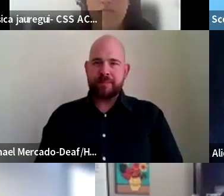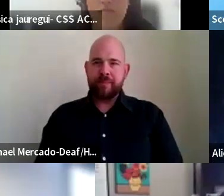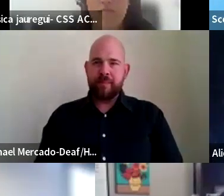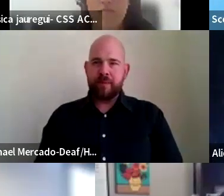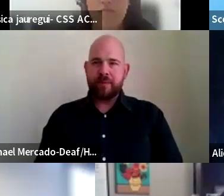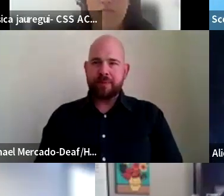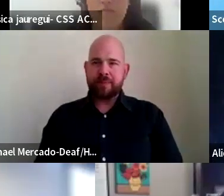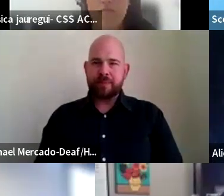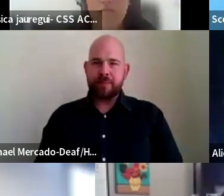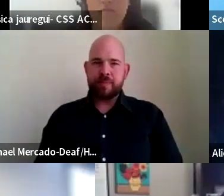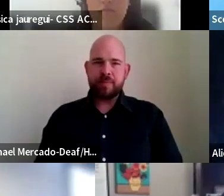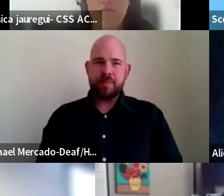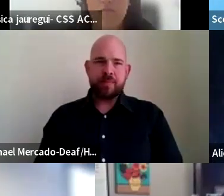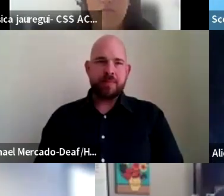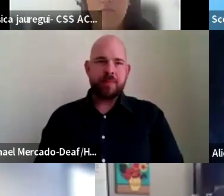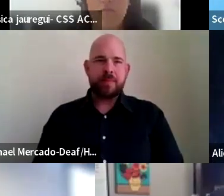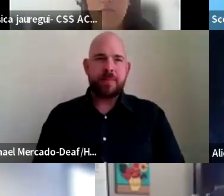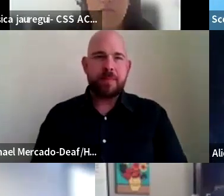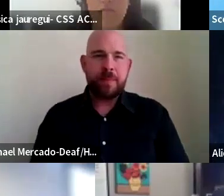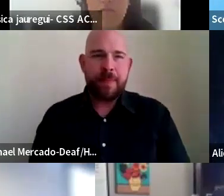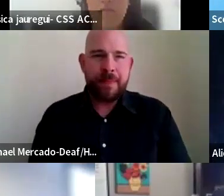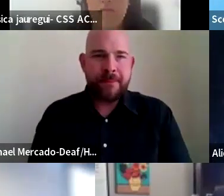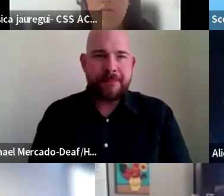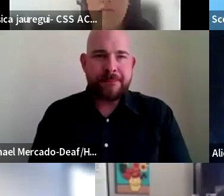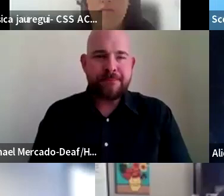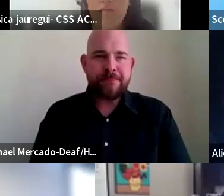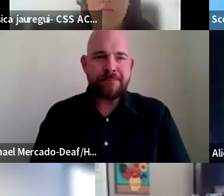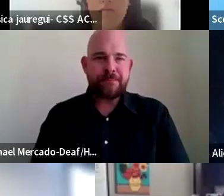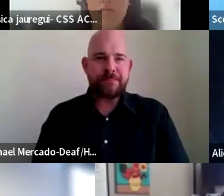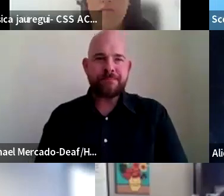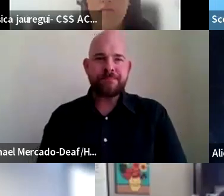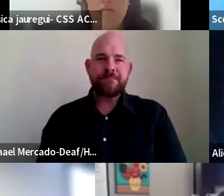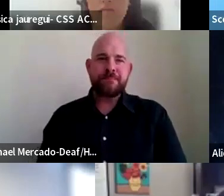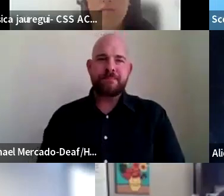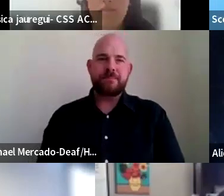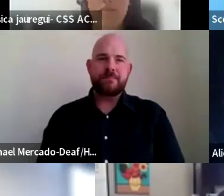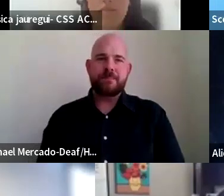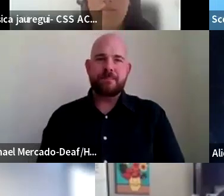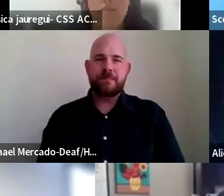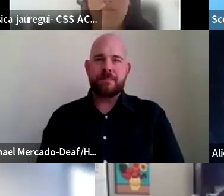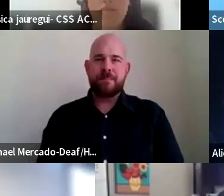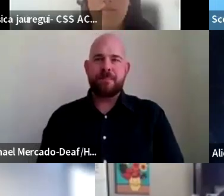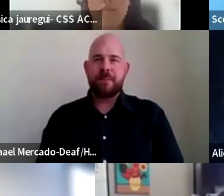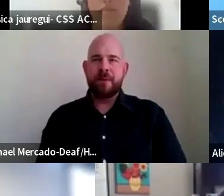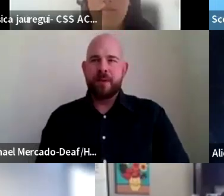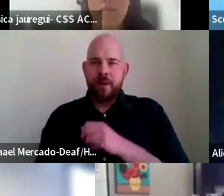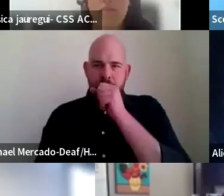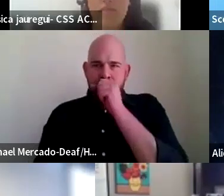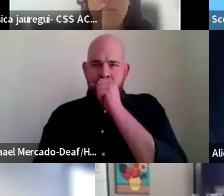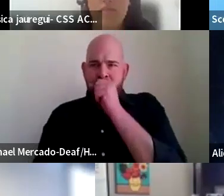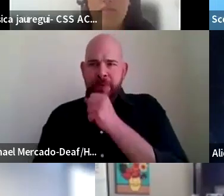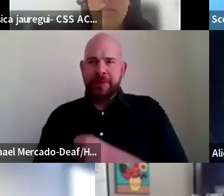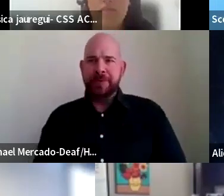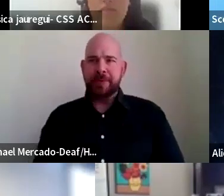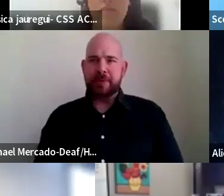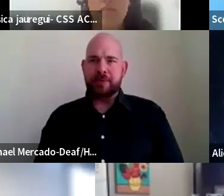right now and getting their staff trained and getting money in the pockets of their DSPs. So please, if you have not taken advantage of this yet